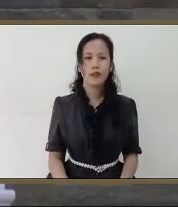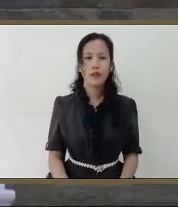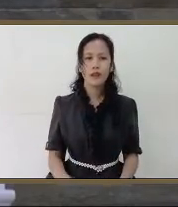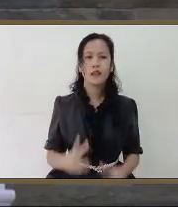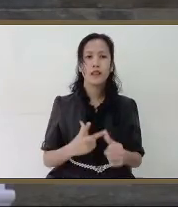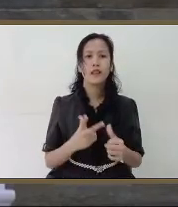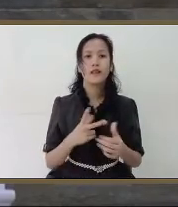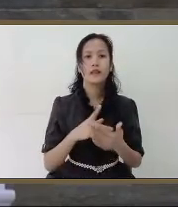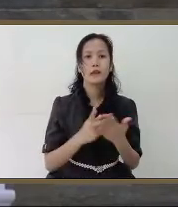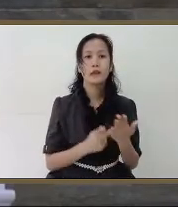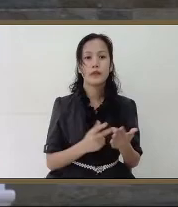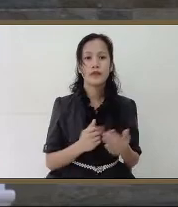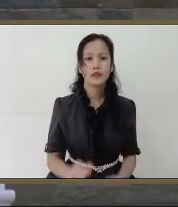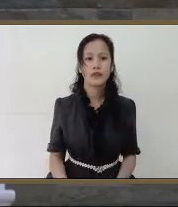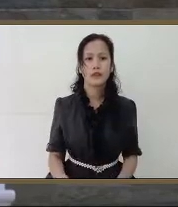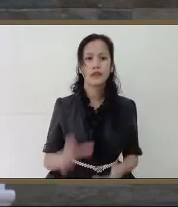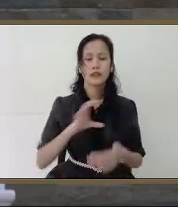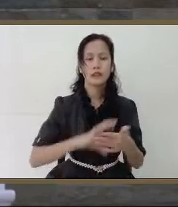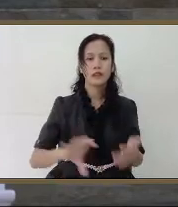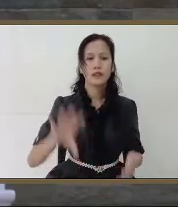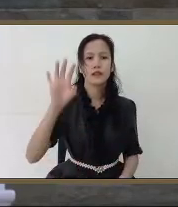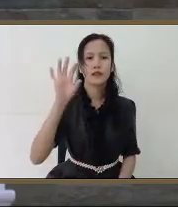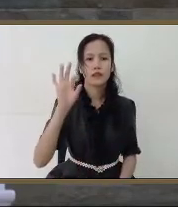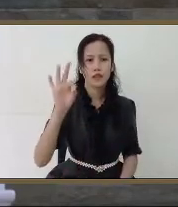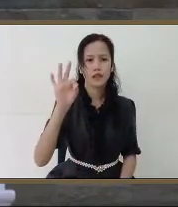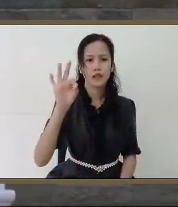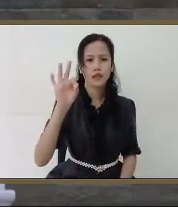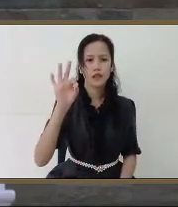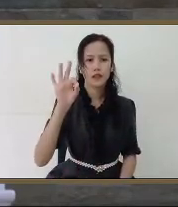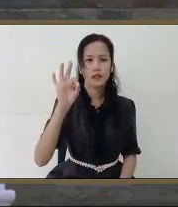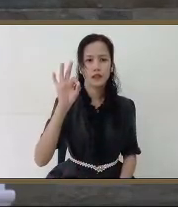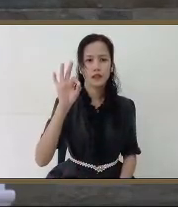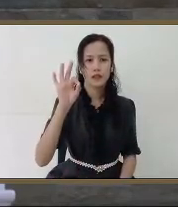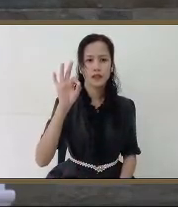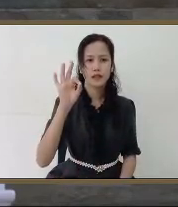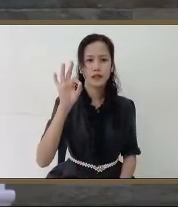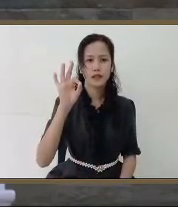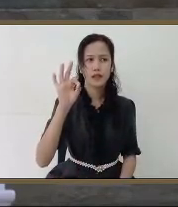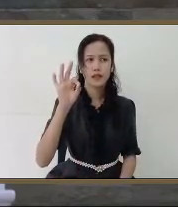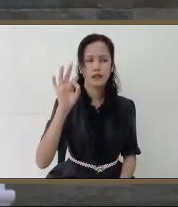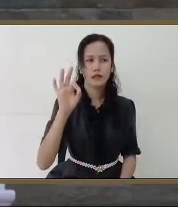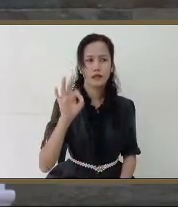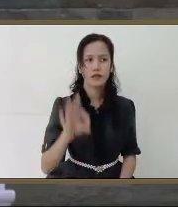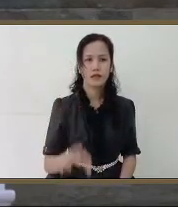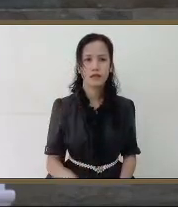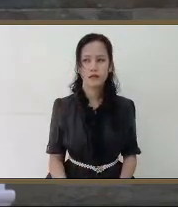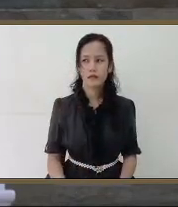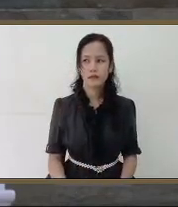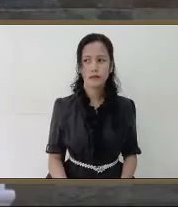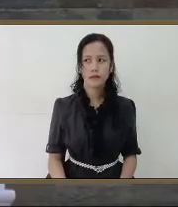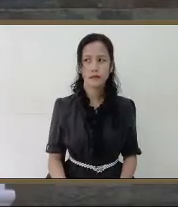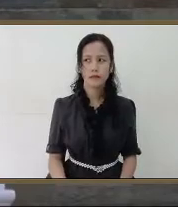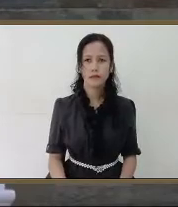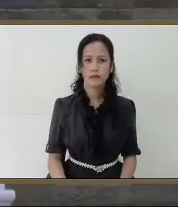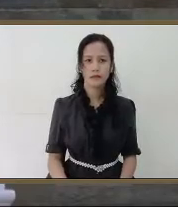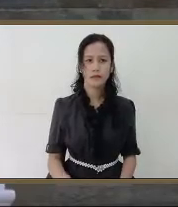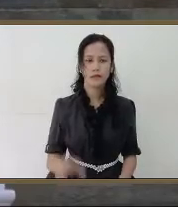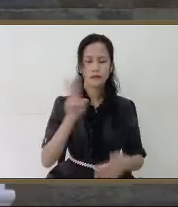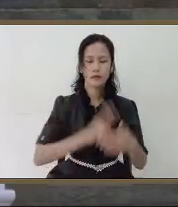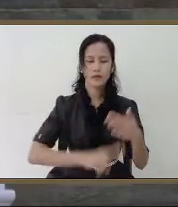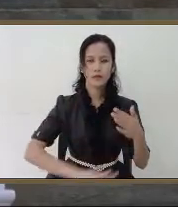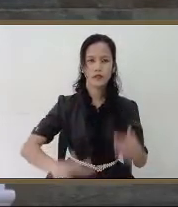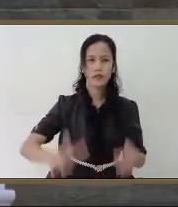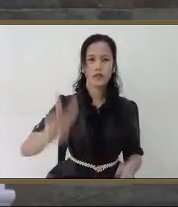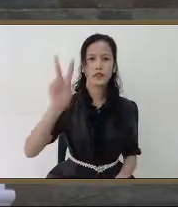2. Sa chapter 9, babasahin ko po sa inyo yung chapter 9, verse number 2 and